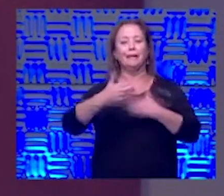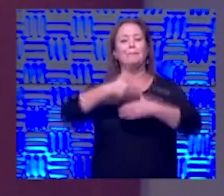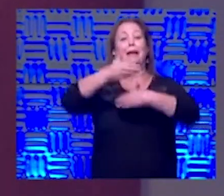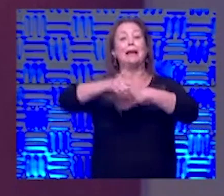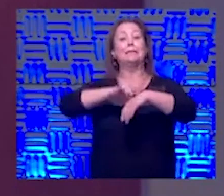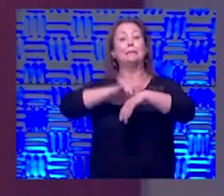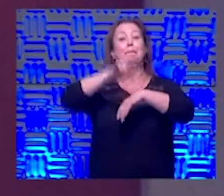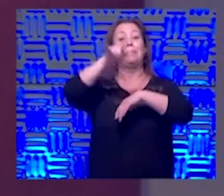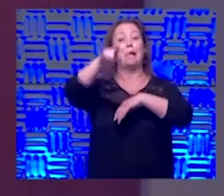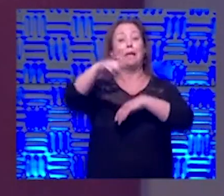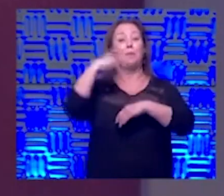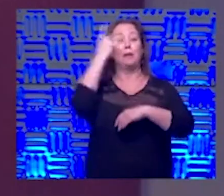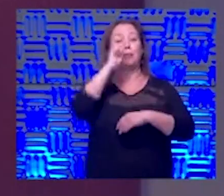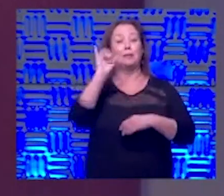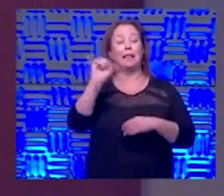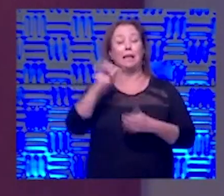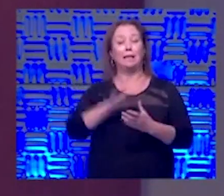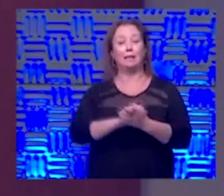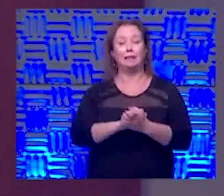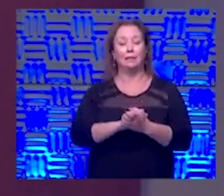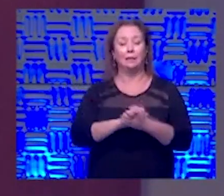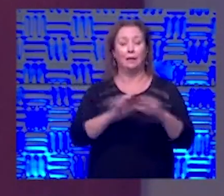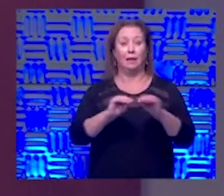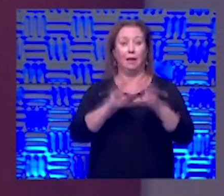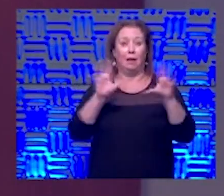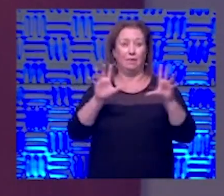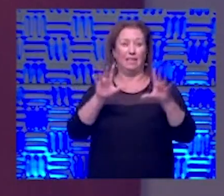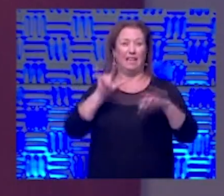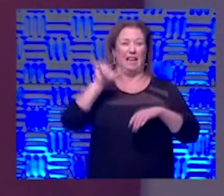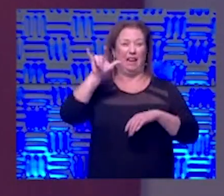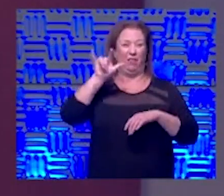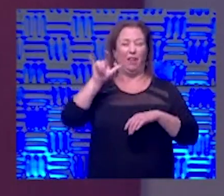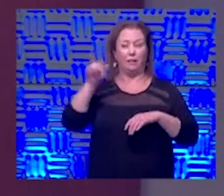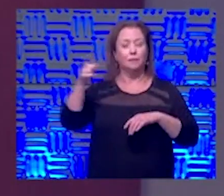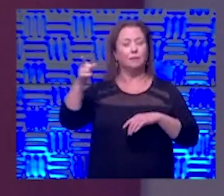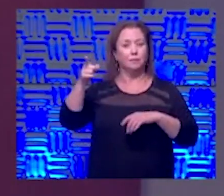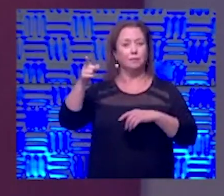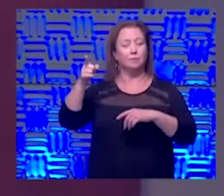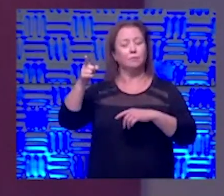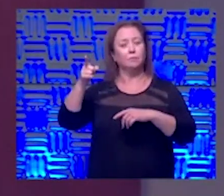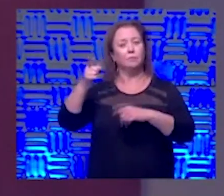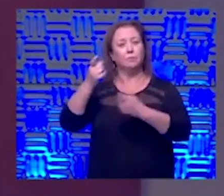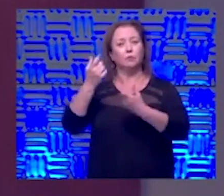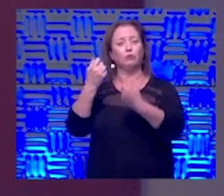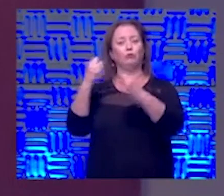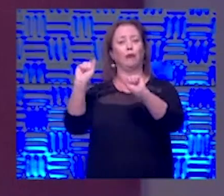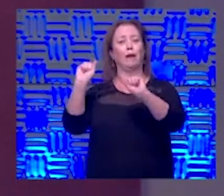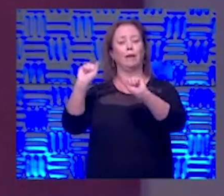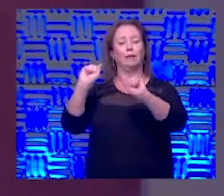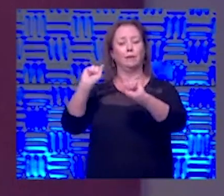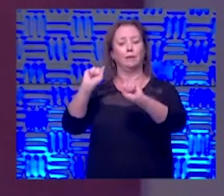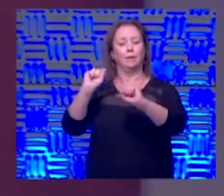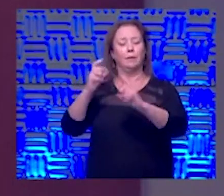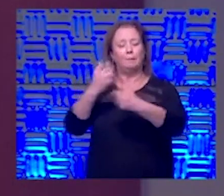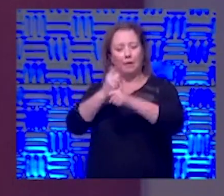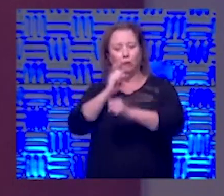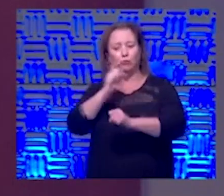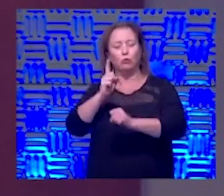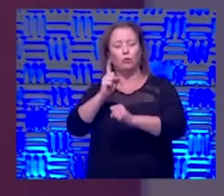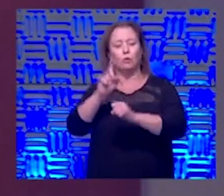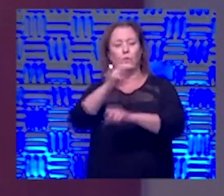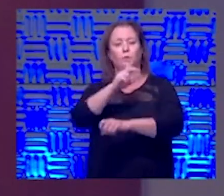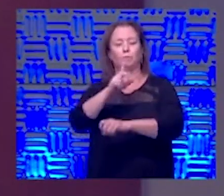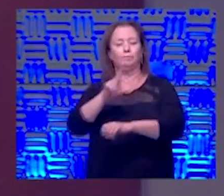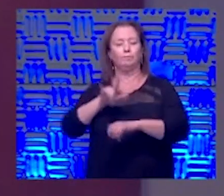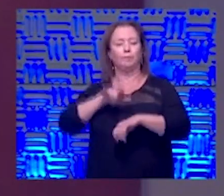plane ride is going to look like. Obviously, the airlines are doing a lot in trying to convince passengers that is safe and that they're